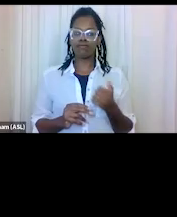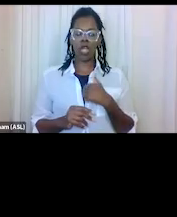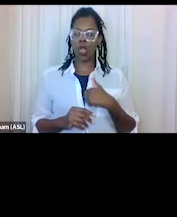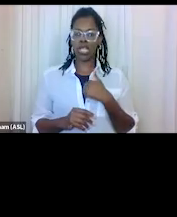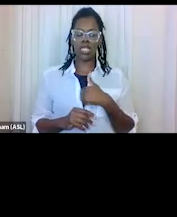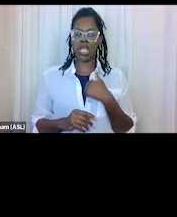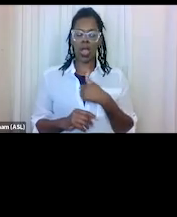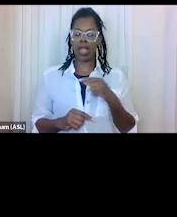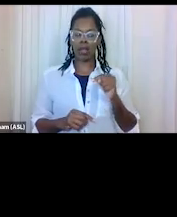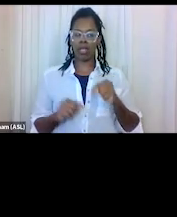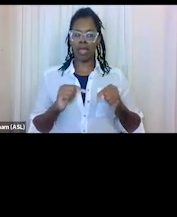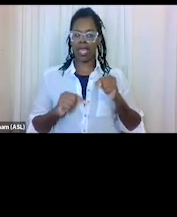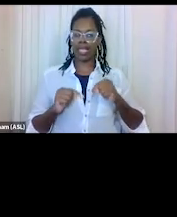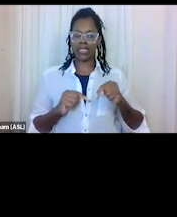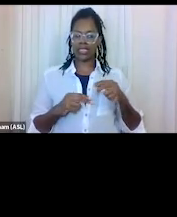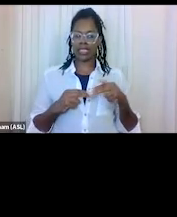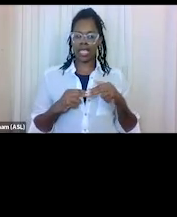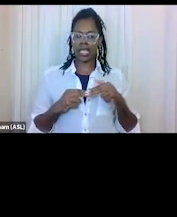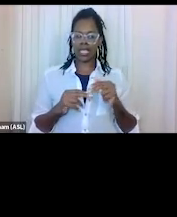sorry, can you go back to the page?